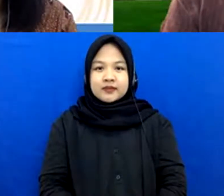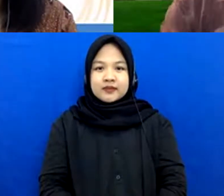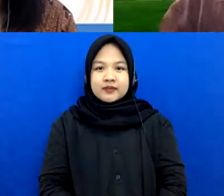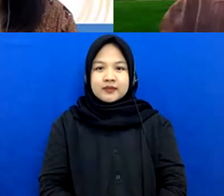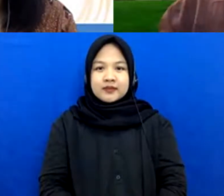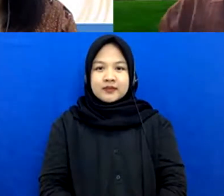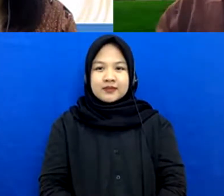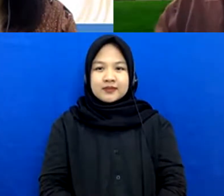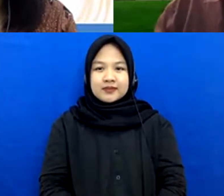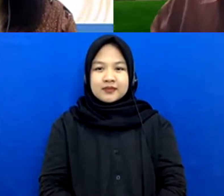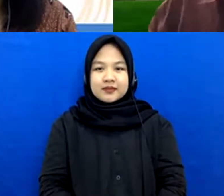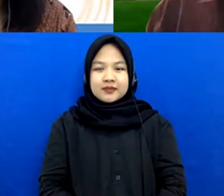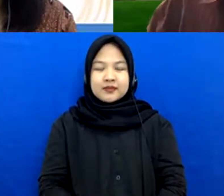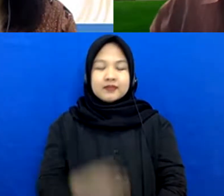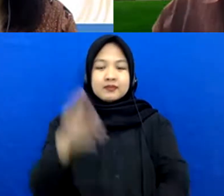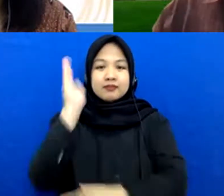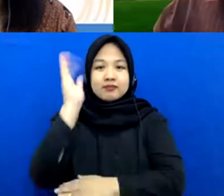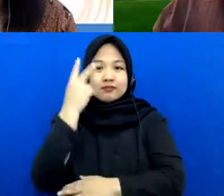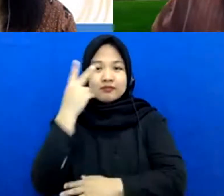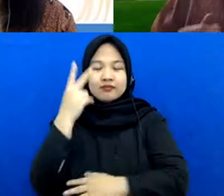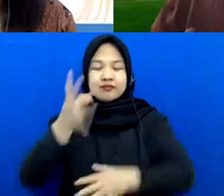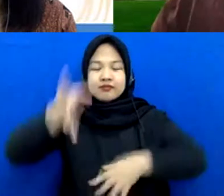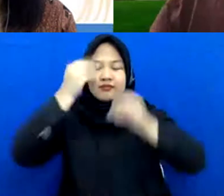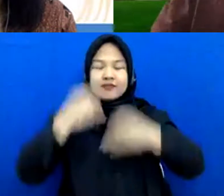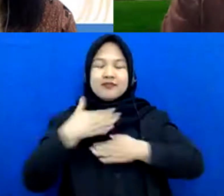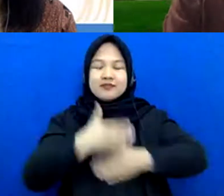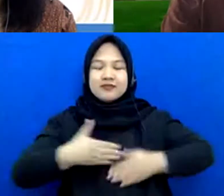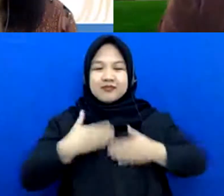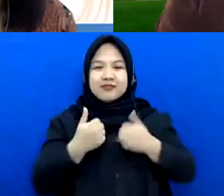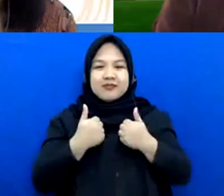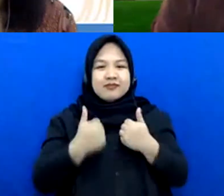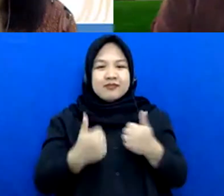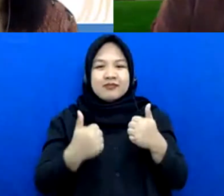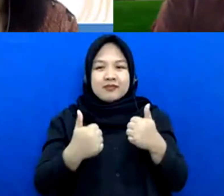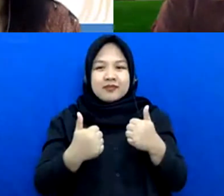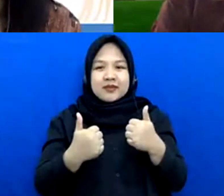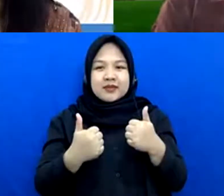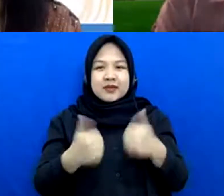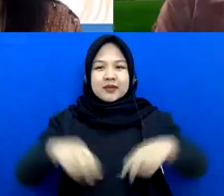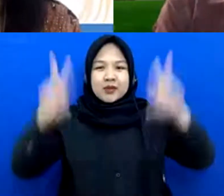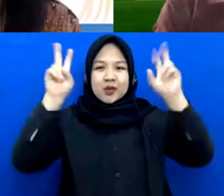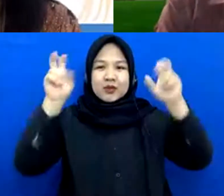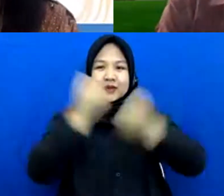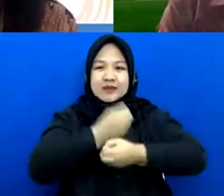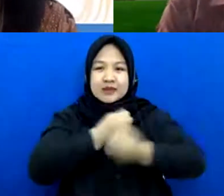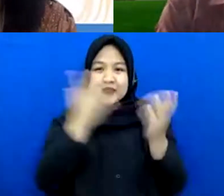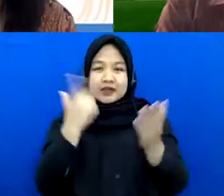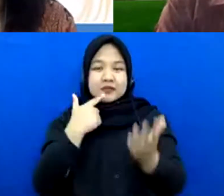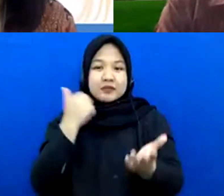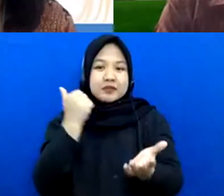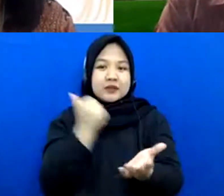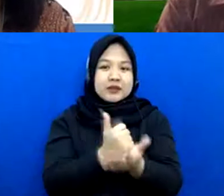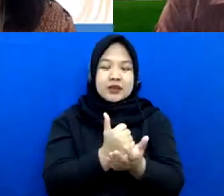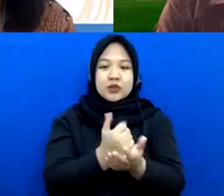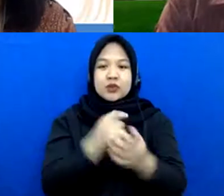I really enjoyed that presentation, and it is so topical and it is so important at this